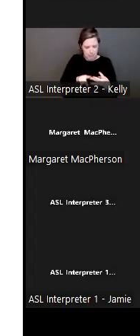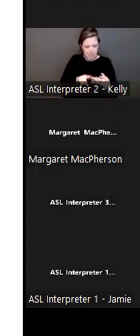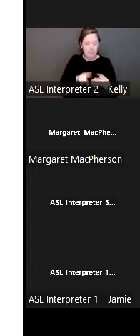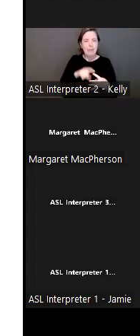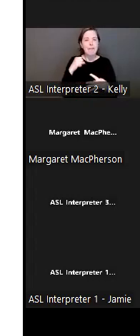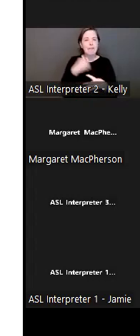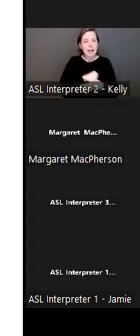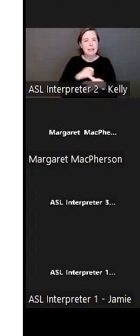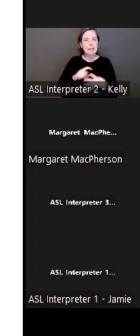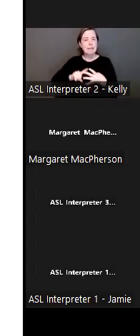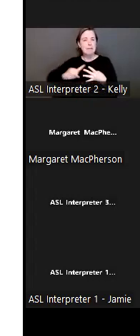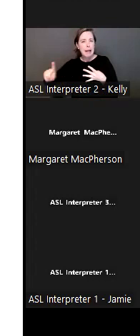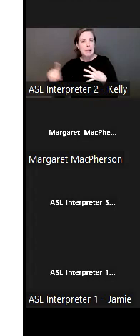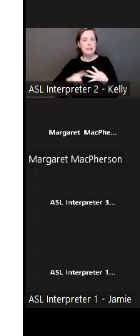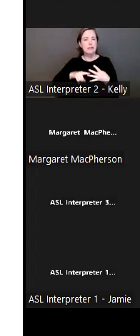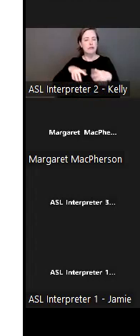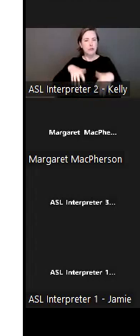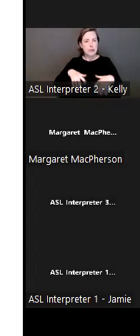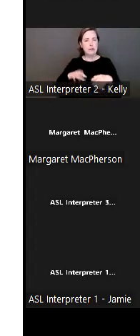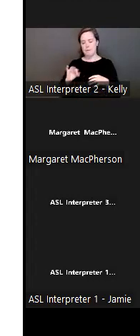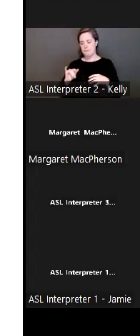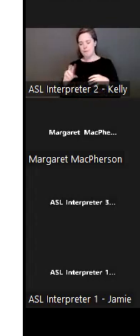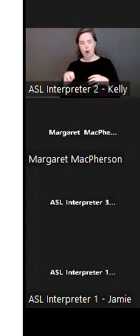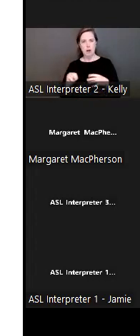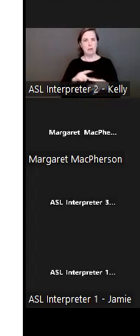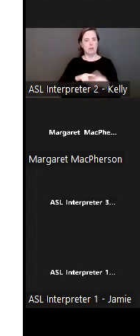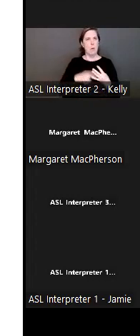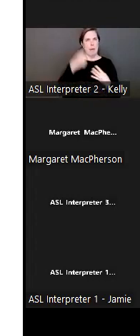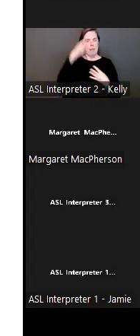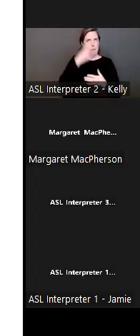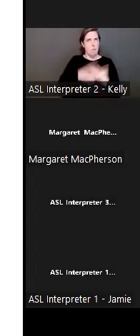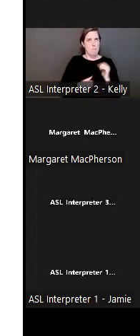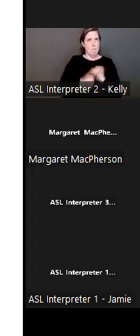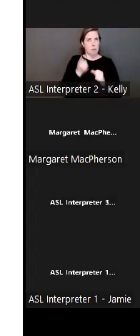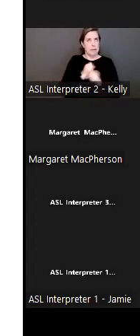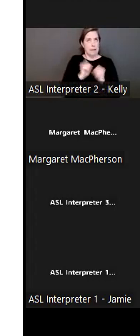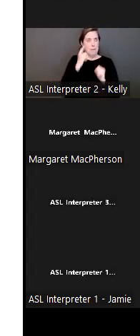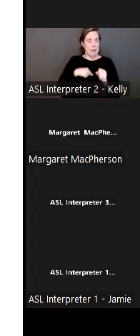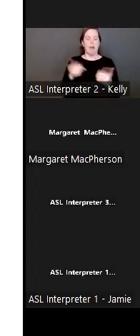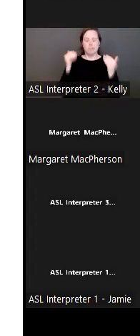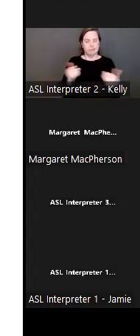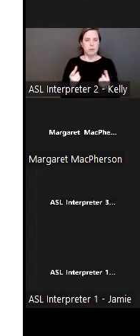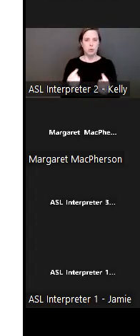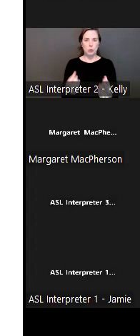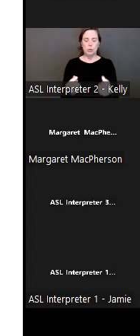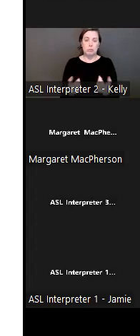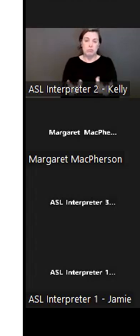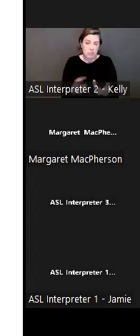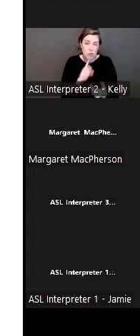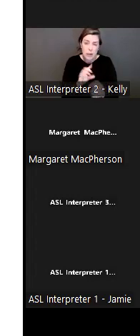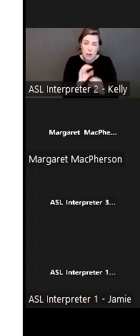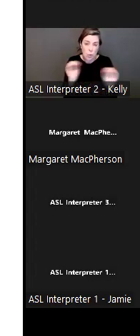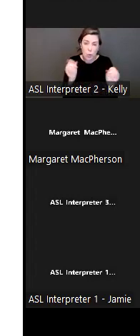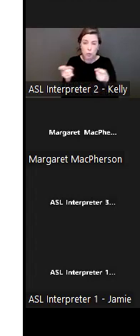keep you safe and from being harmed in that moment. So it's not like we have control over this. When cortisol and other hormones and chemicals